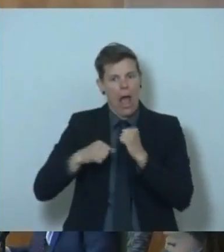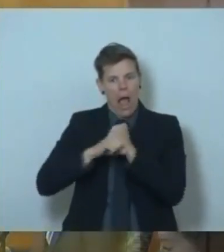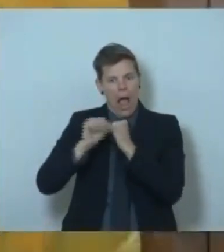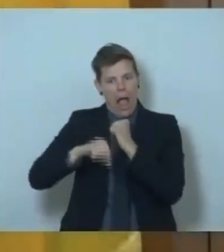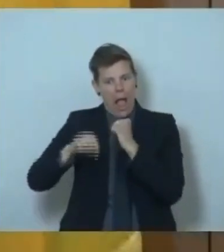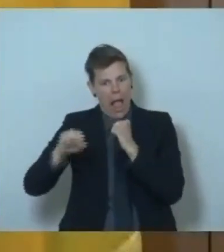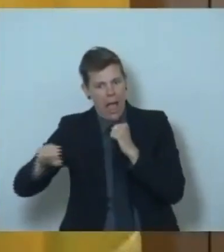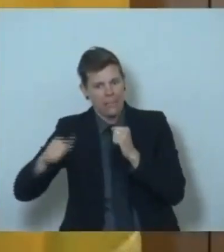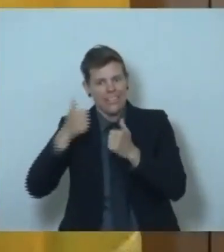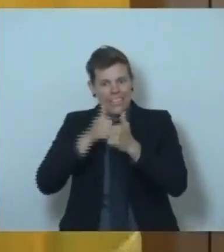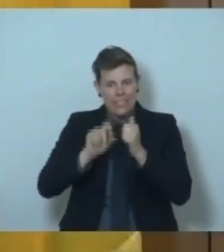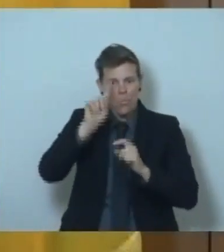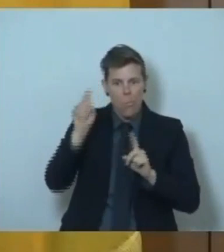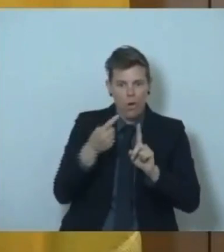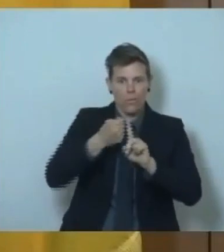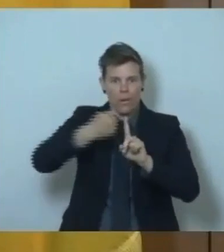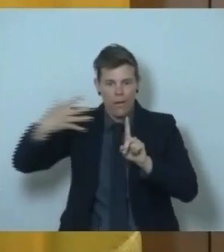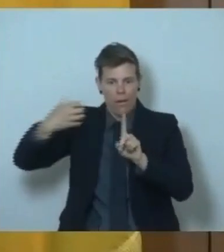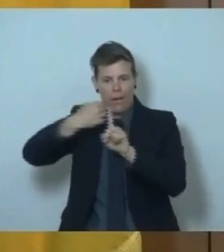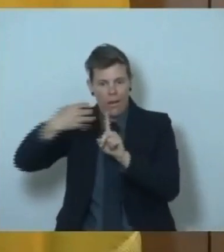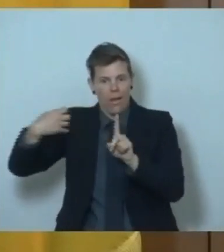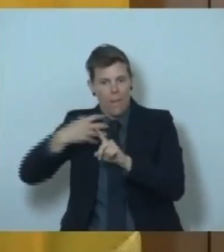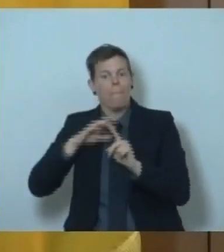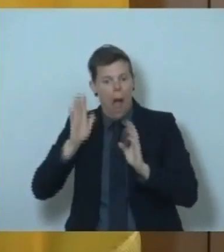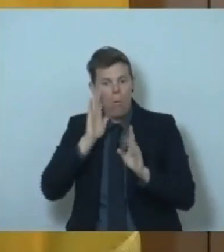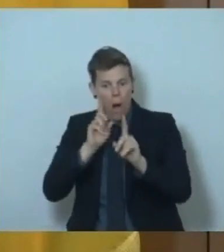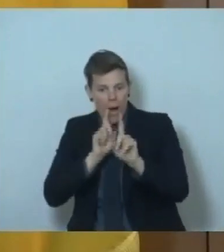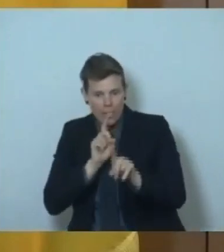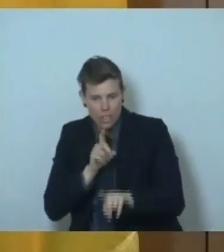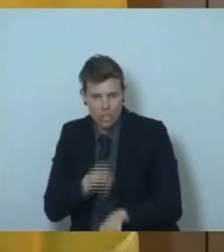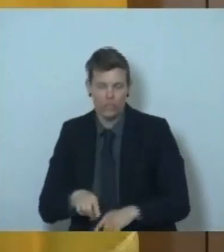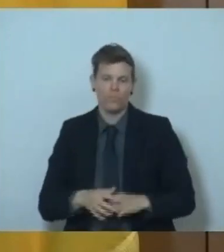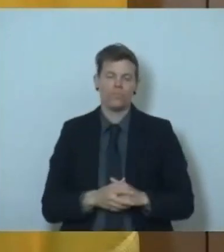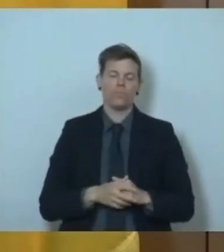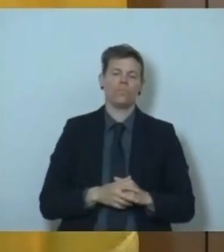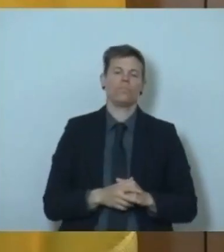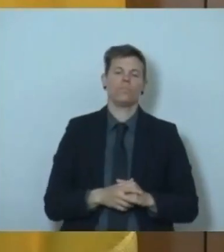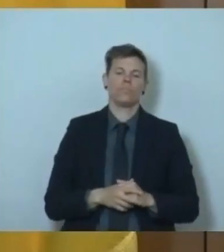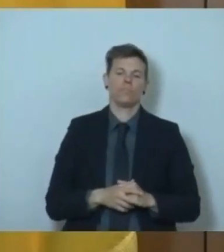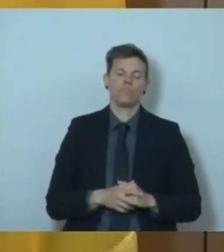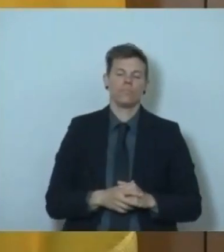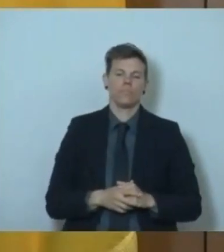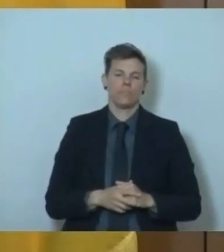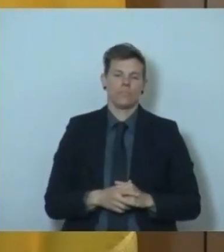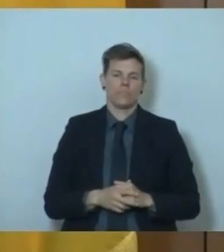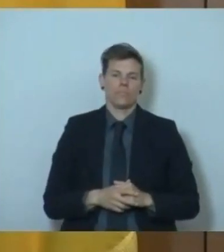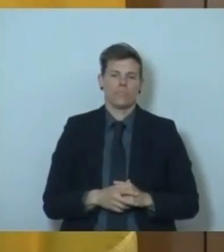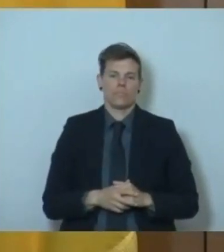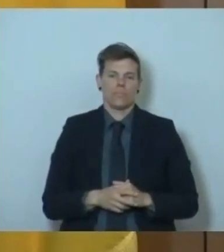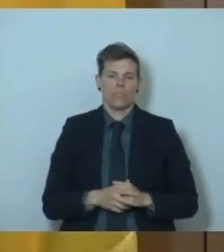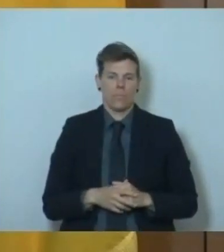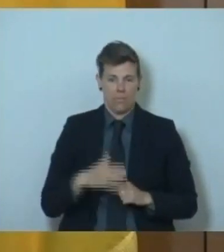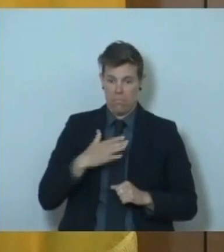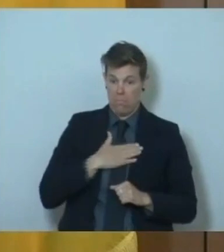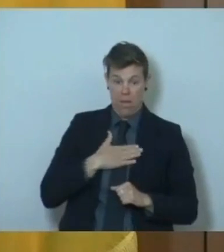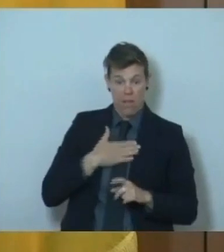answered. But certainly in my professional career,